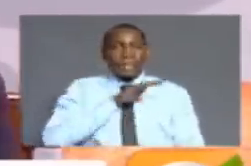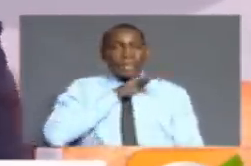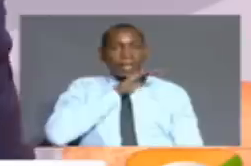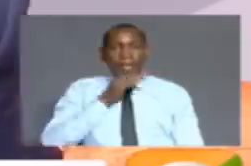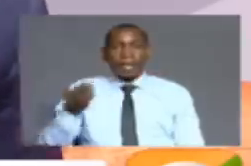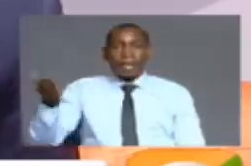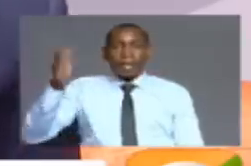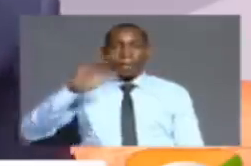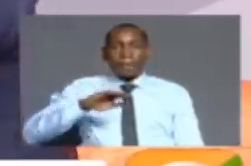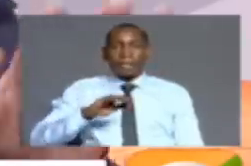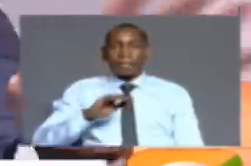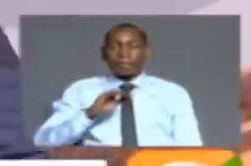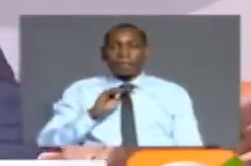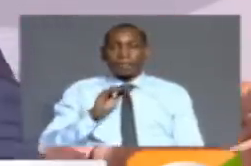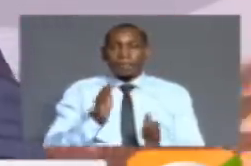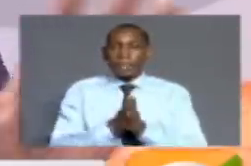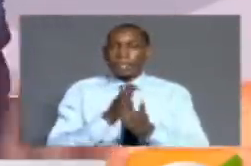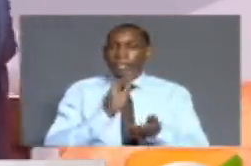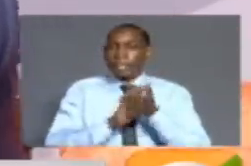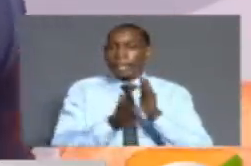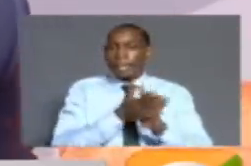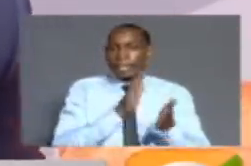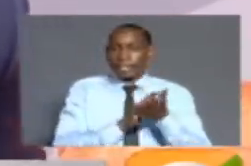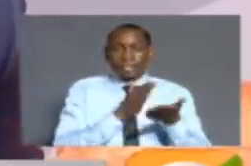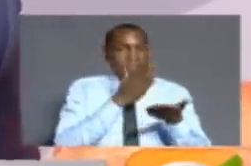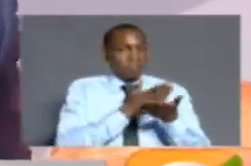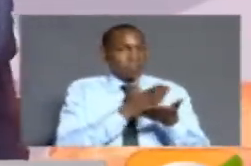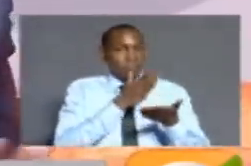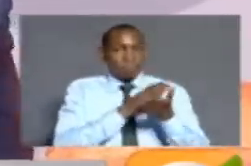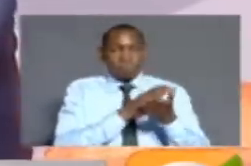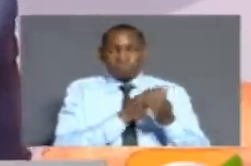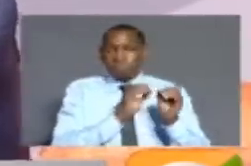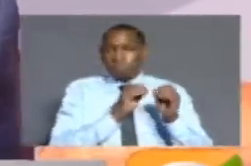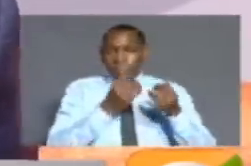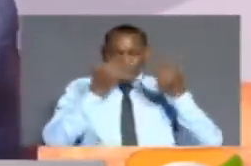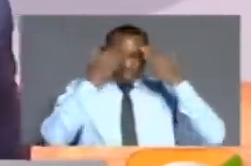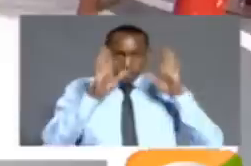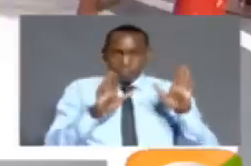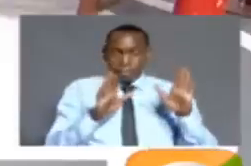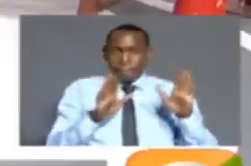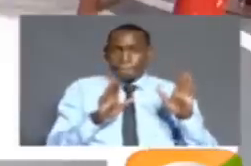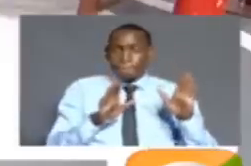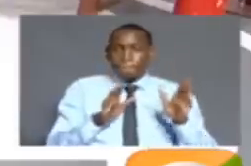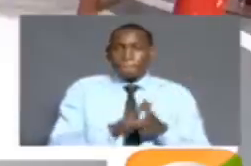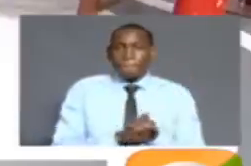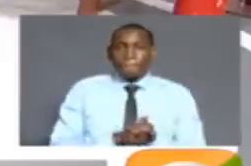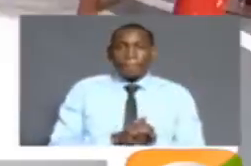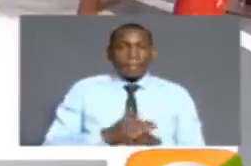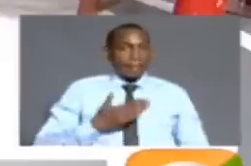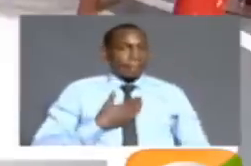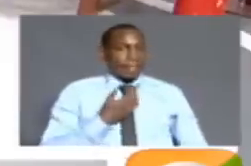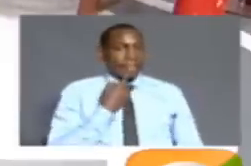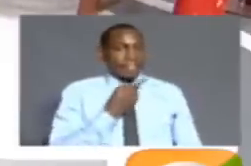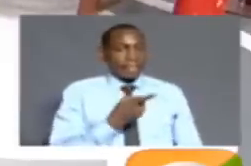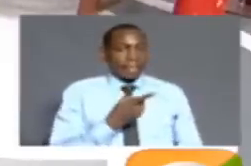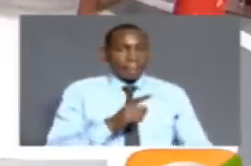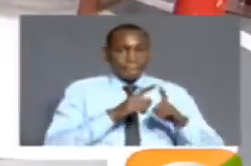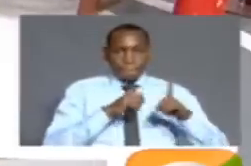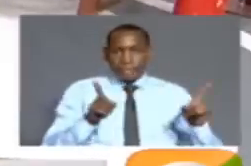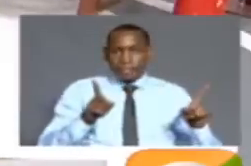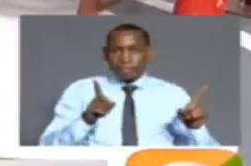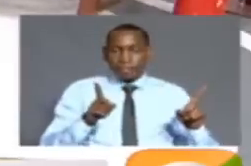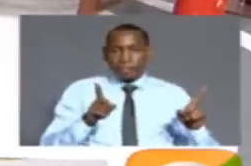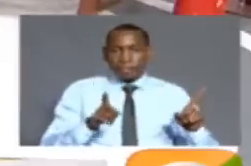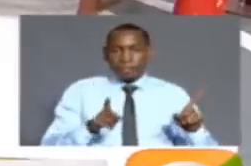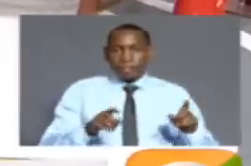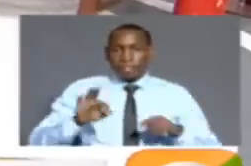back empty-handed, whether it was true or not, that's a disclaimer. Sure. No, my friend, no, they got 40 billion to upgrade the Let me tell railway. You, but on the three, whatever